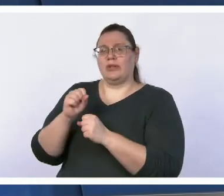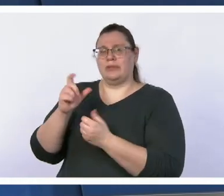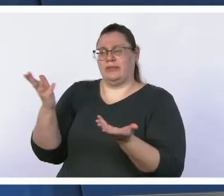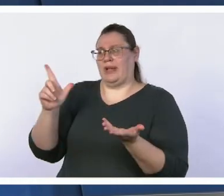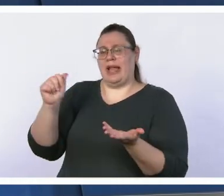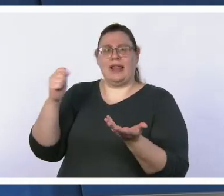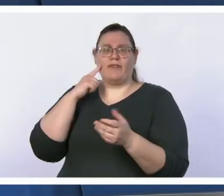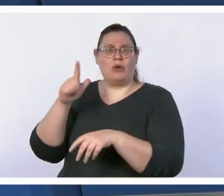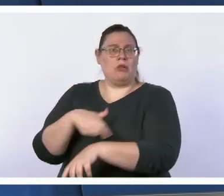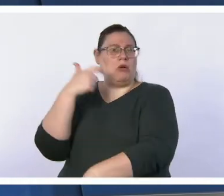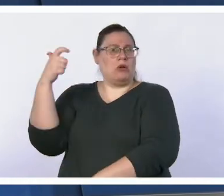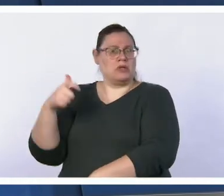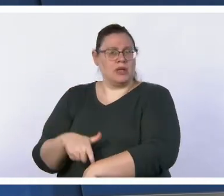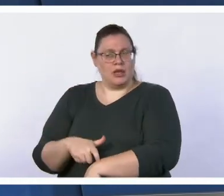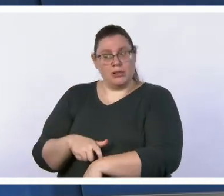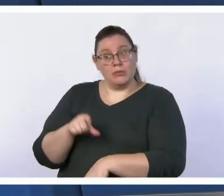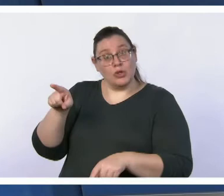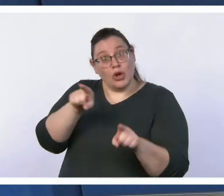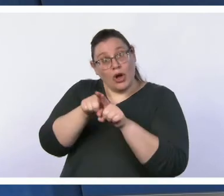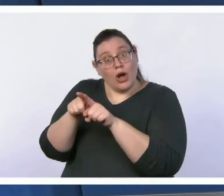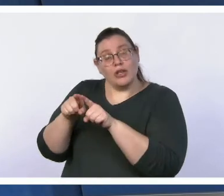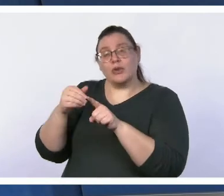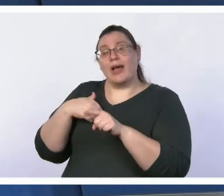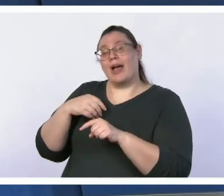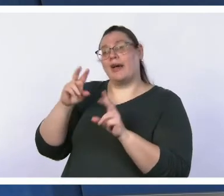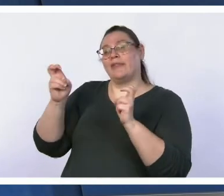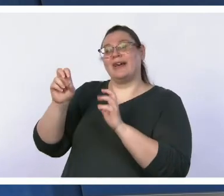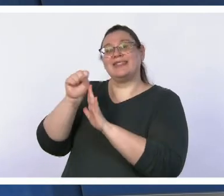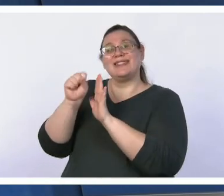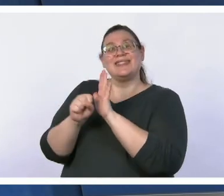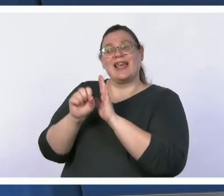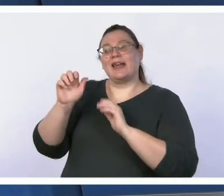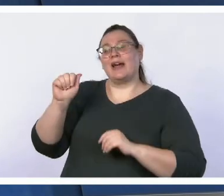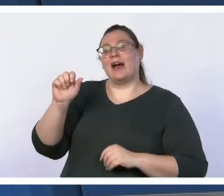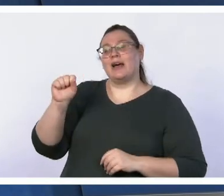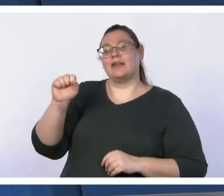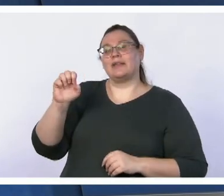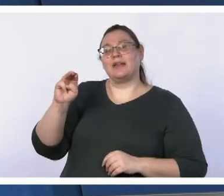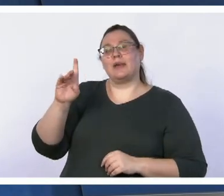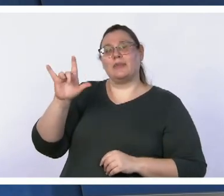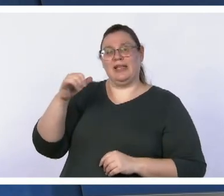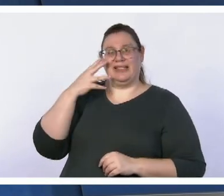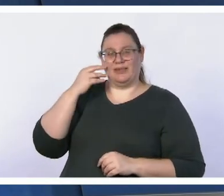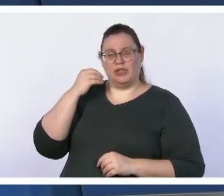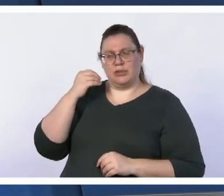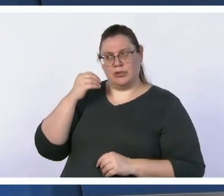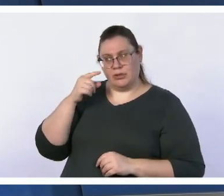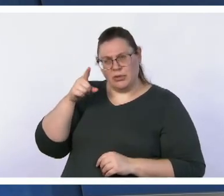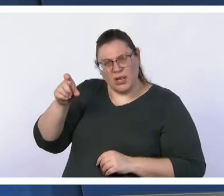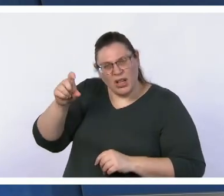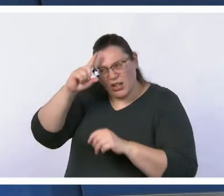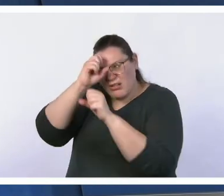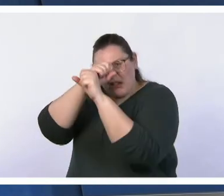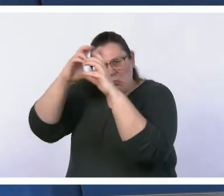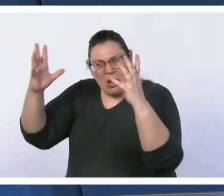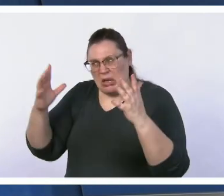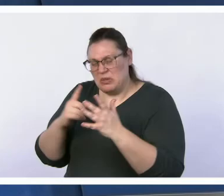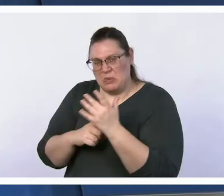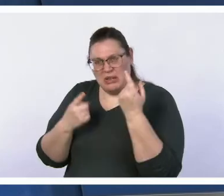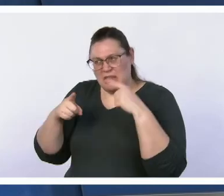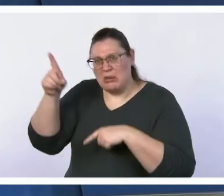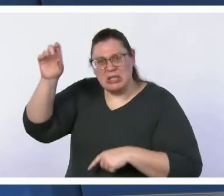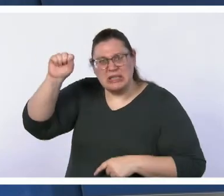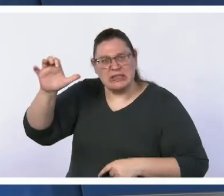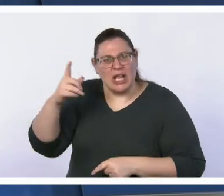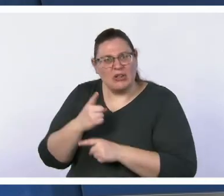a long time, but you also have state assembly experience. Could you imagine what must be going on up in